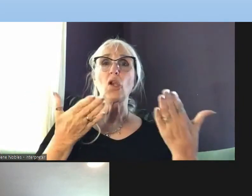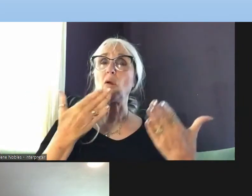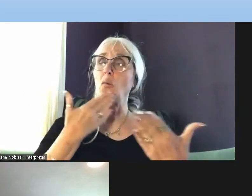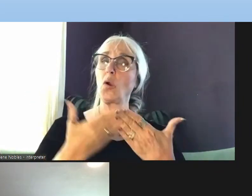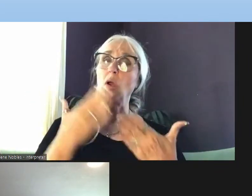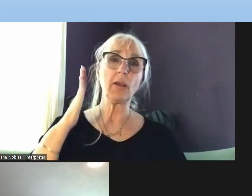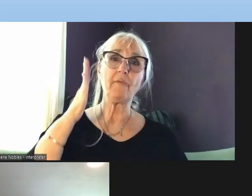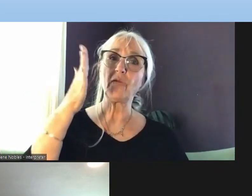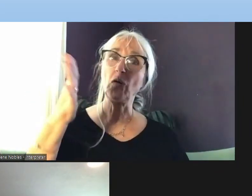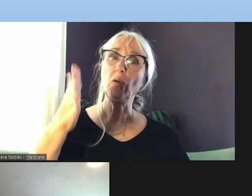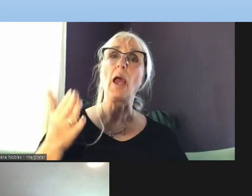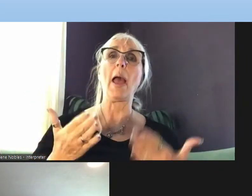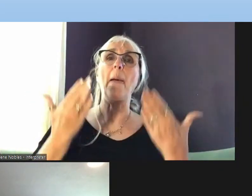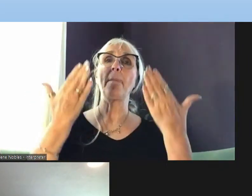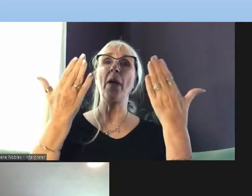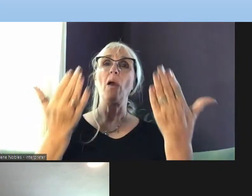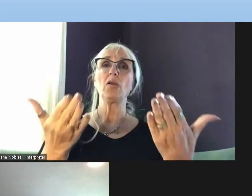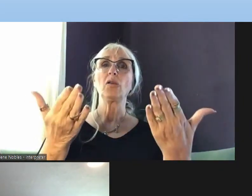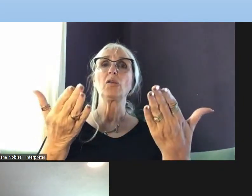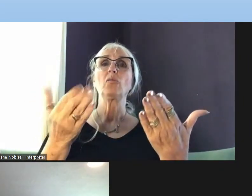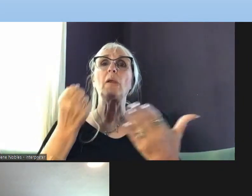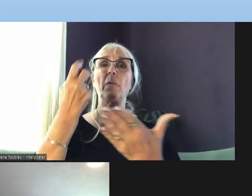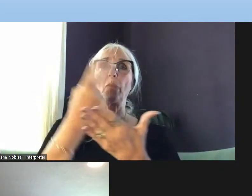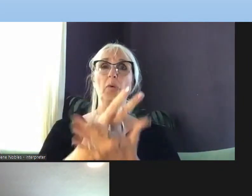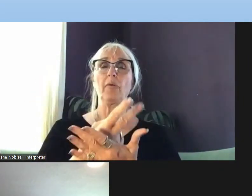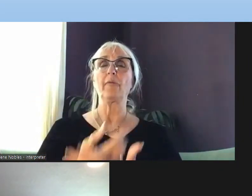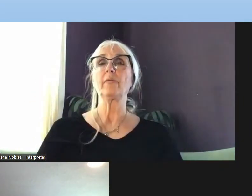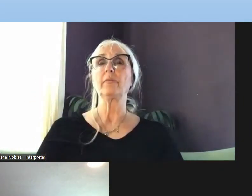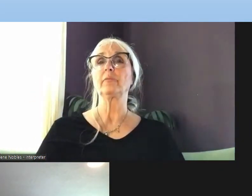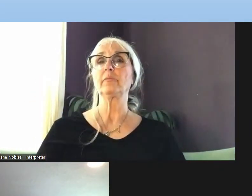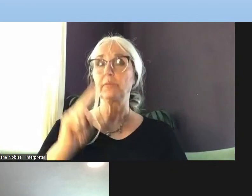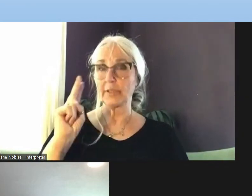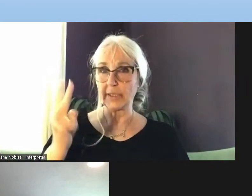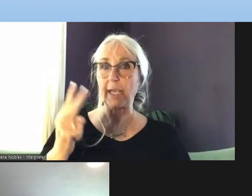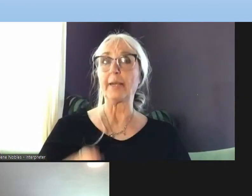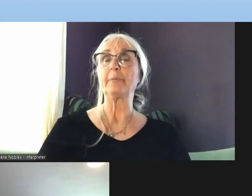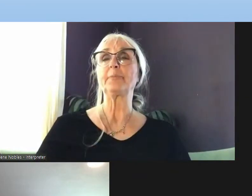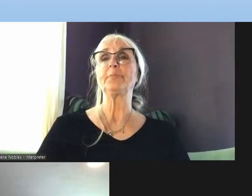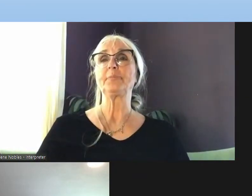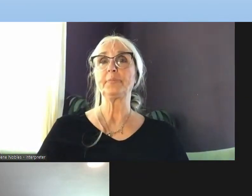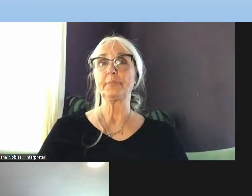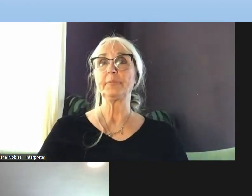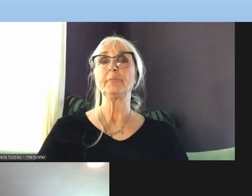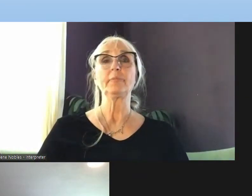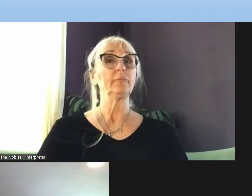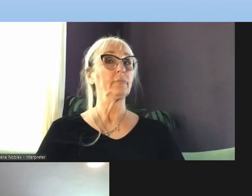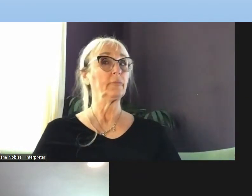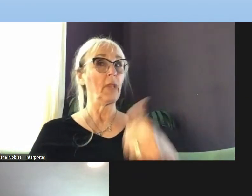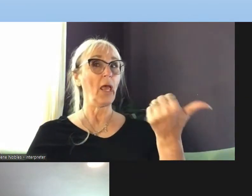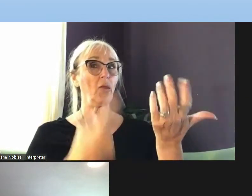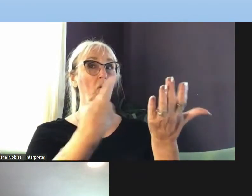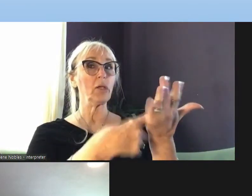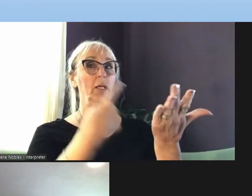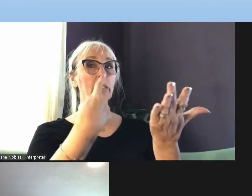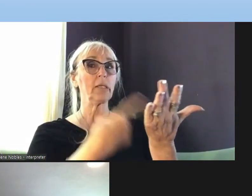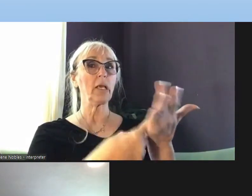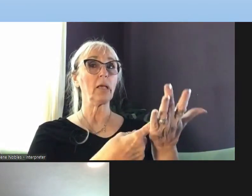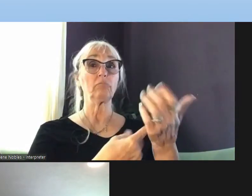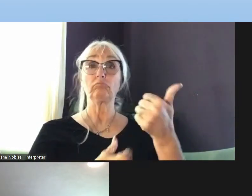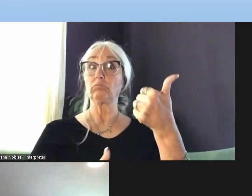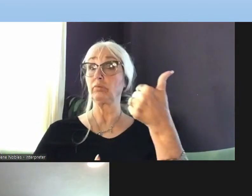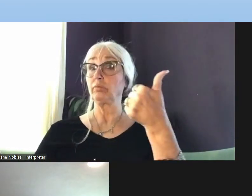make a motion that we approve that. Second. Have a motion second. Any other discussion? No other discussion, all in favor say